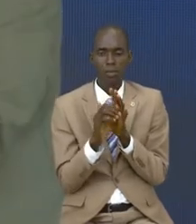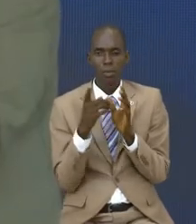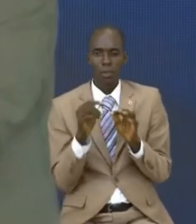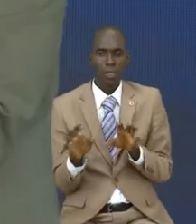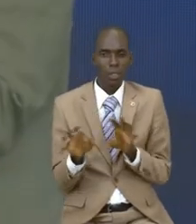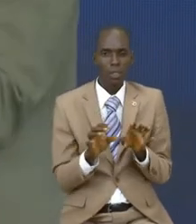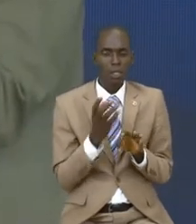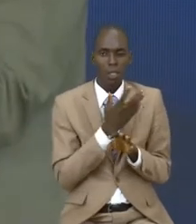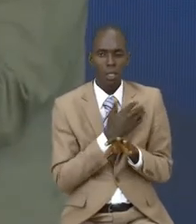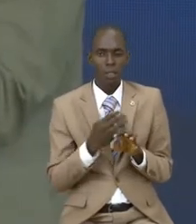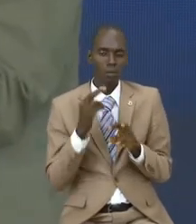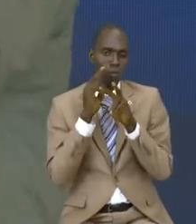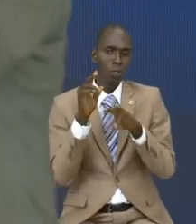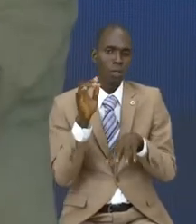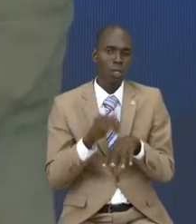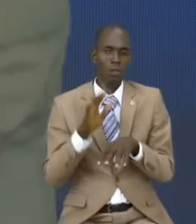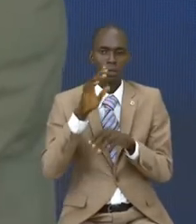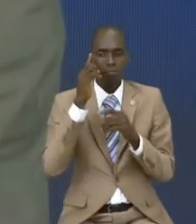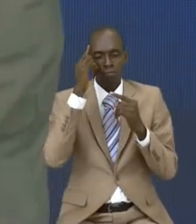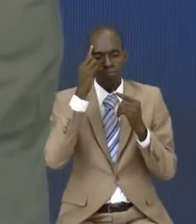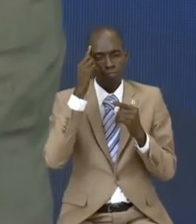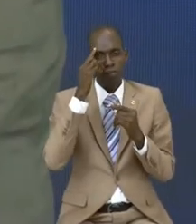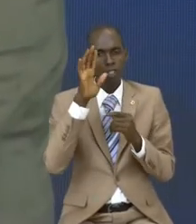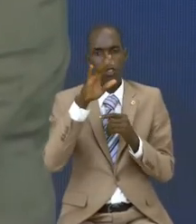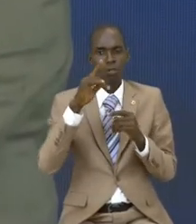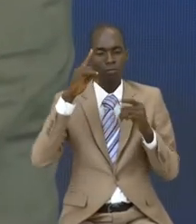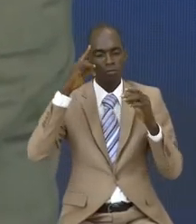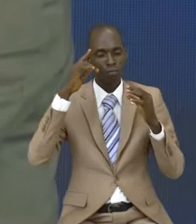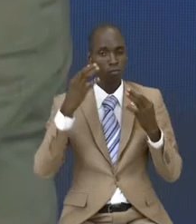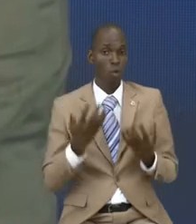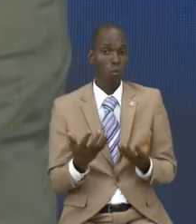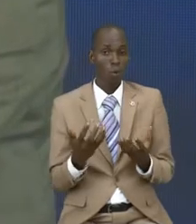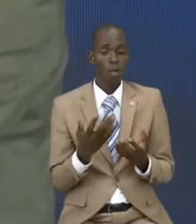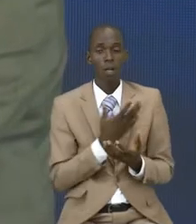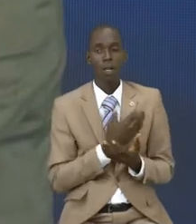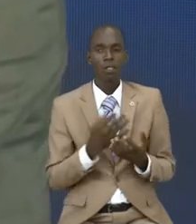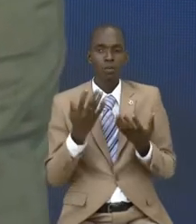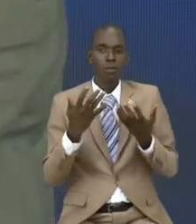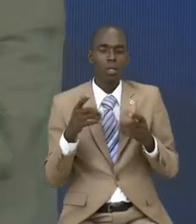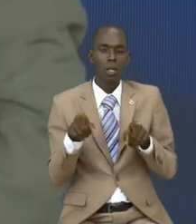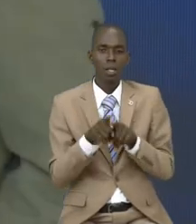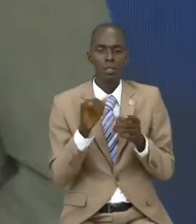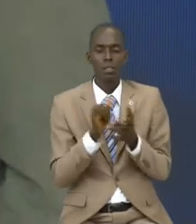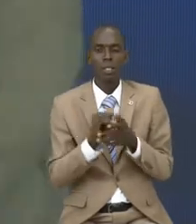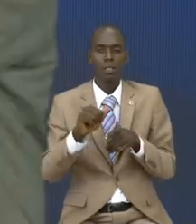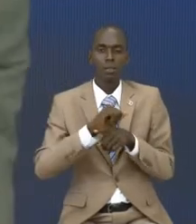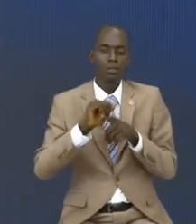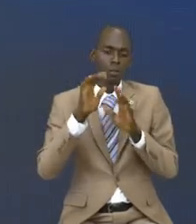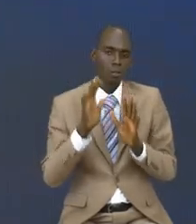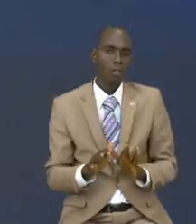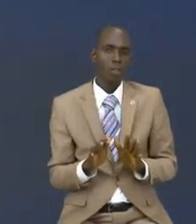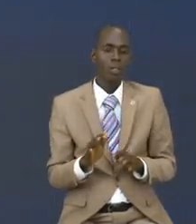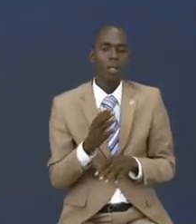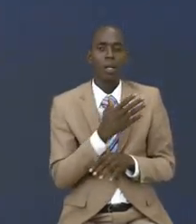thinking, and you model your desires as the desire of that coach, captain. And